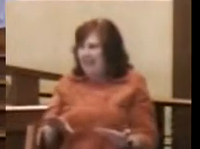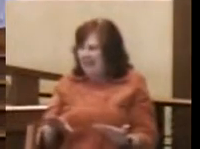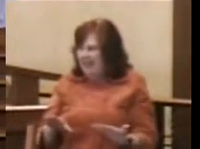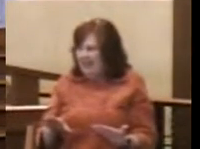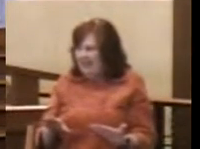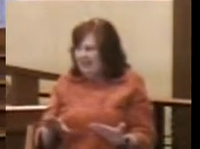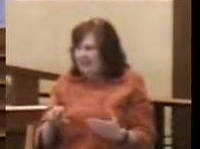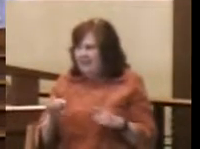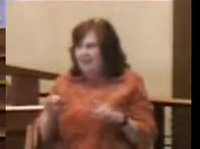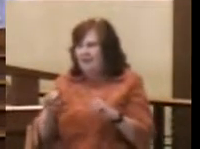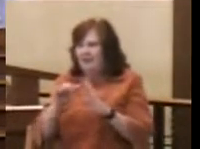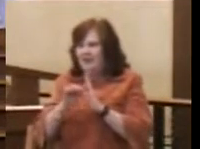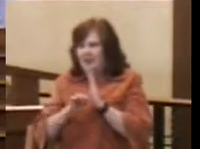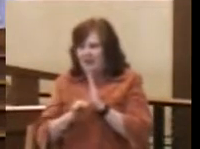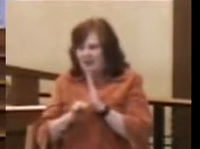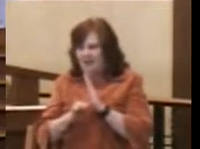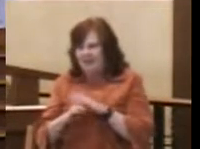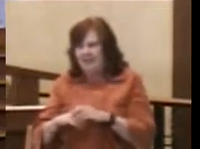in surgery.